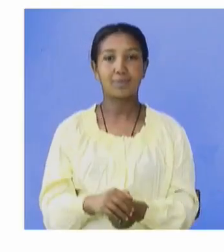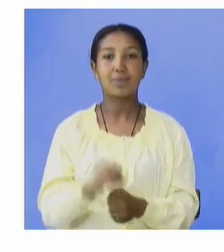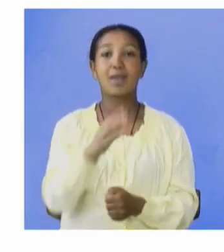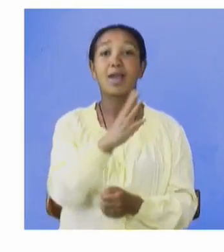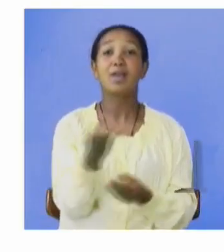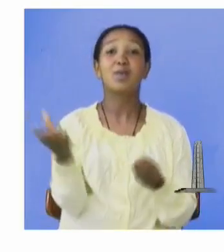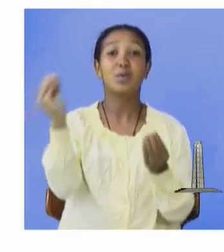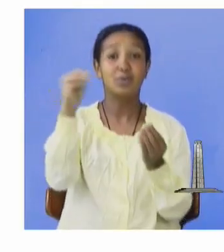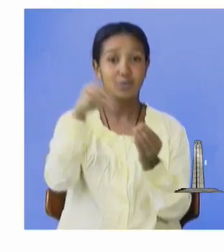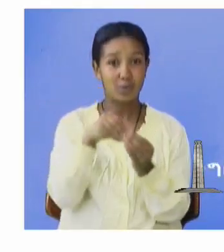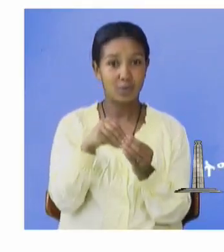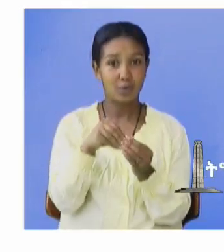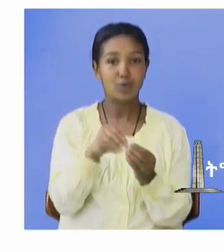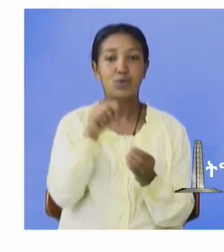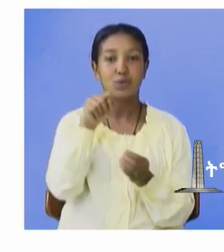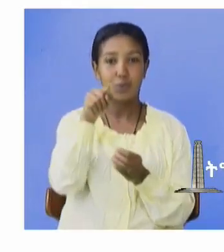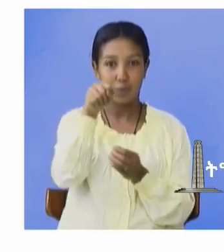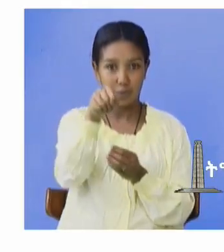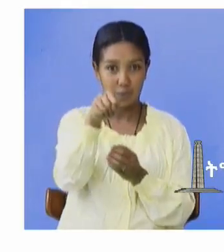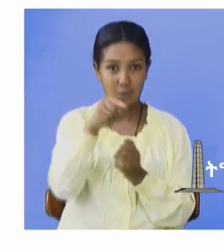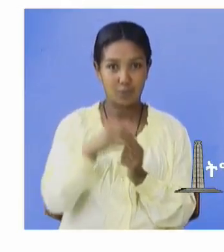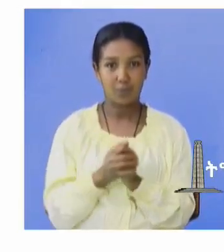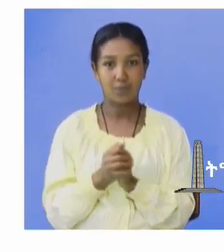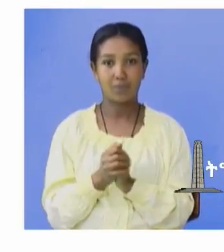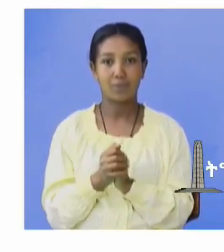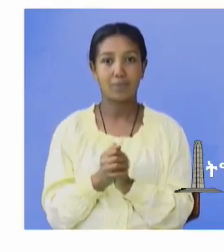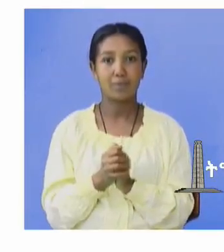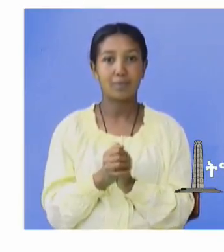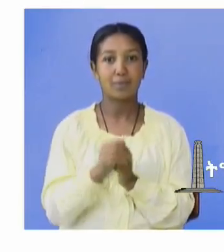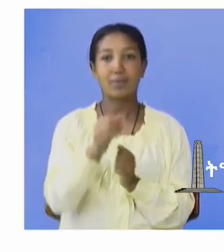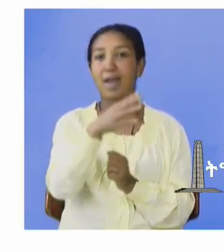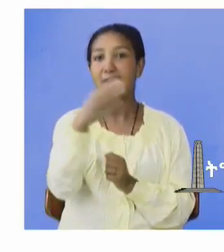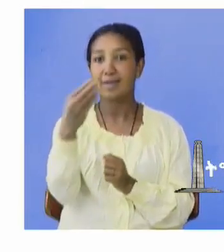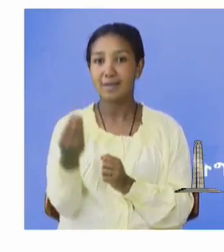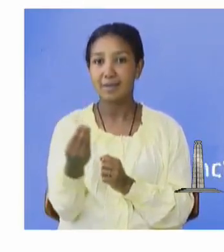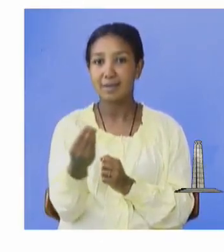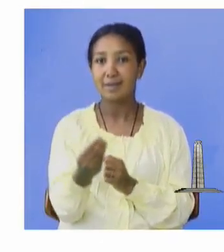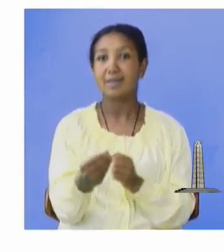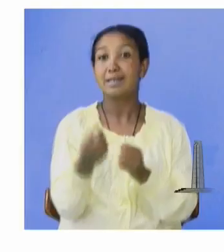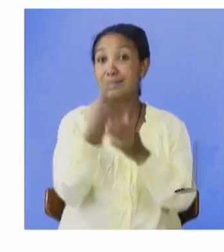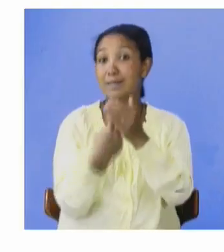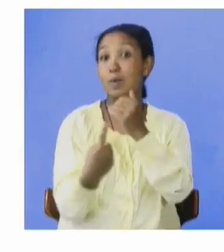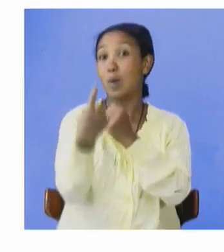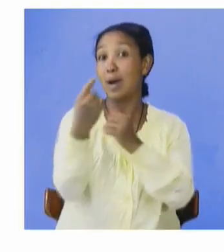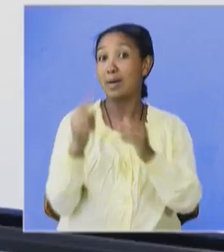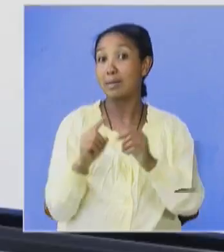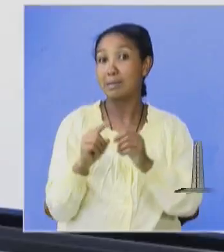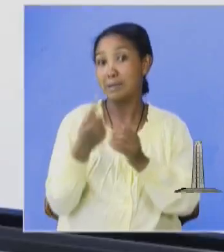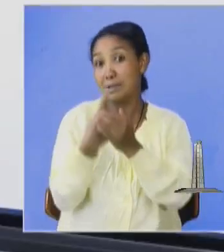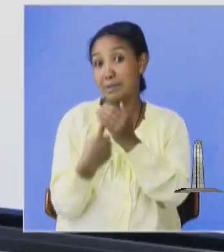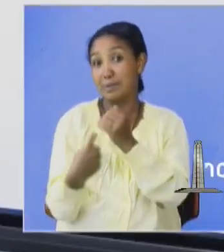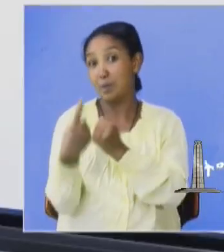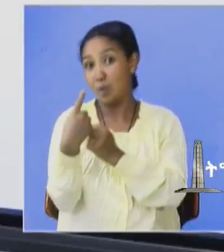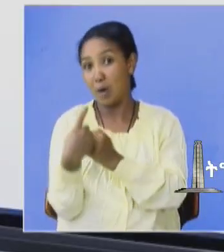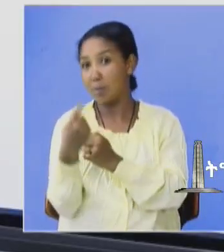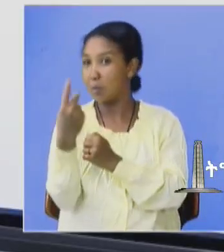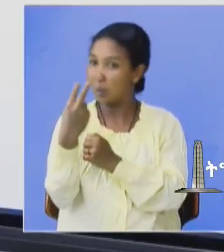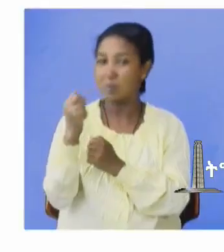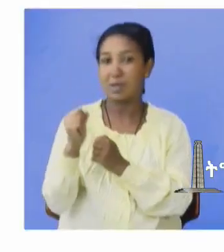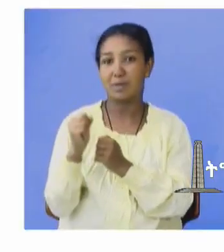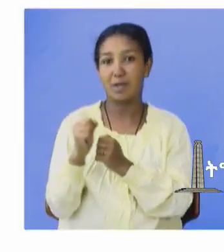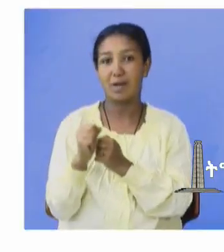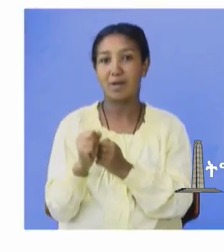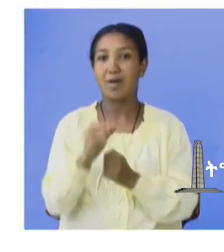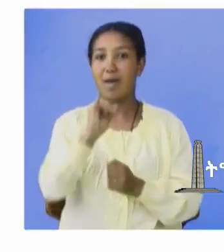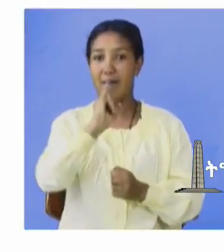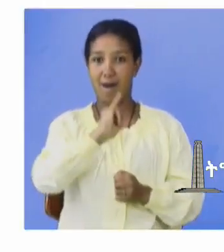and also you, and as it is singular but specific reason, and also I, we